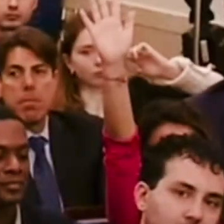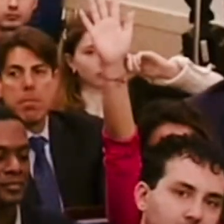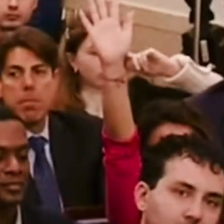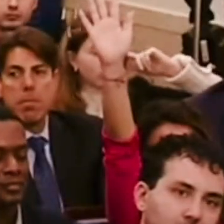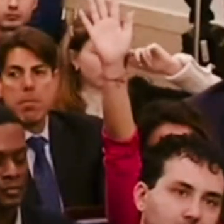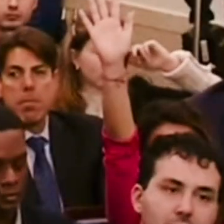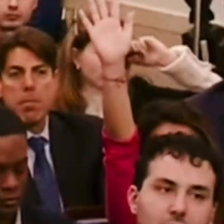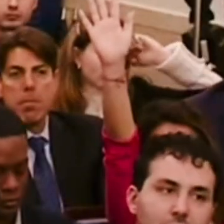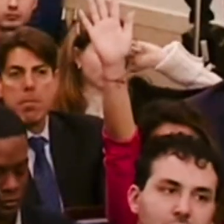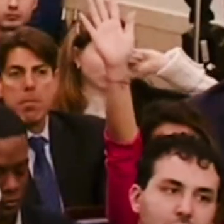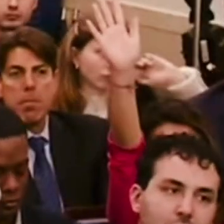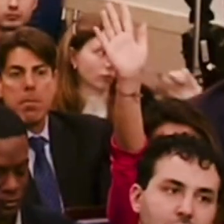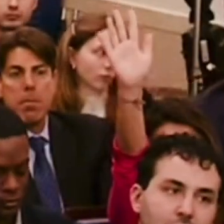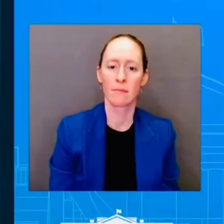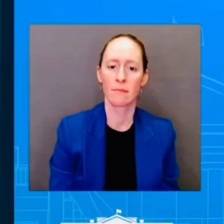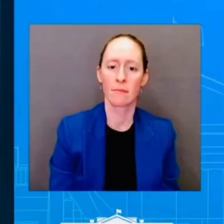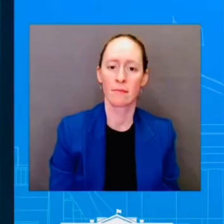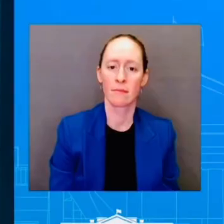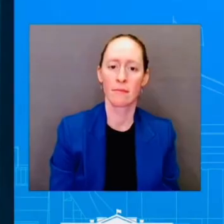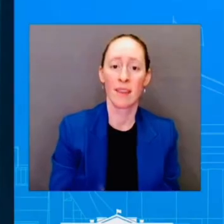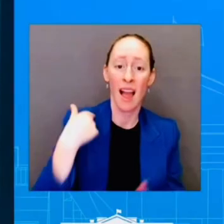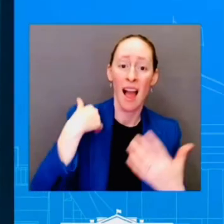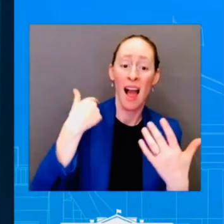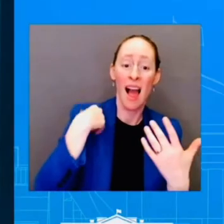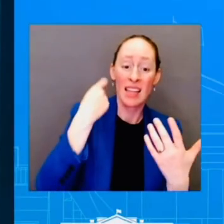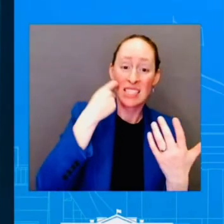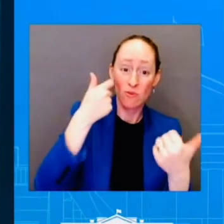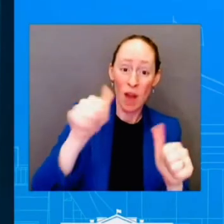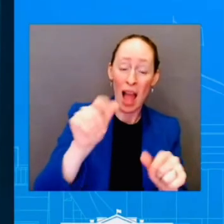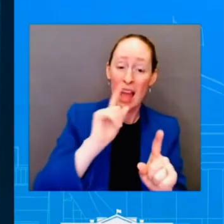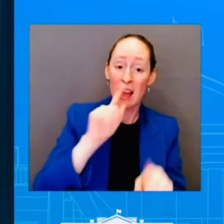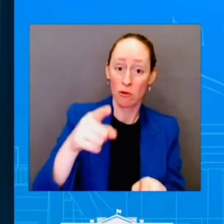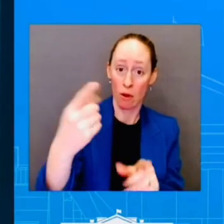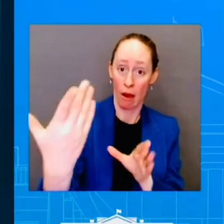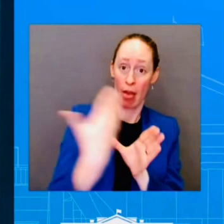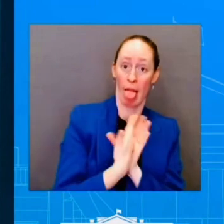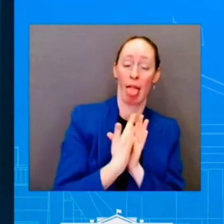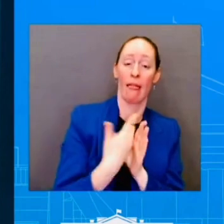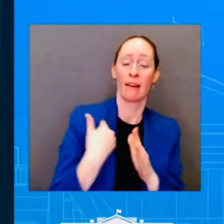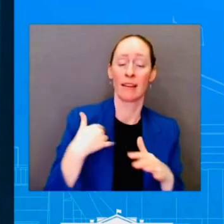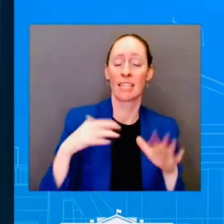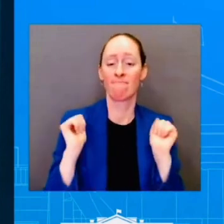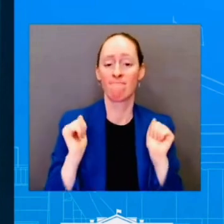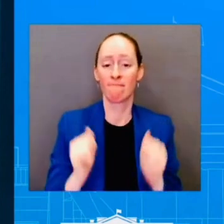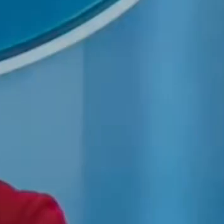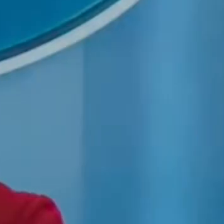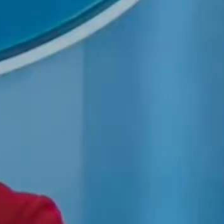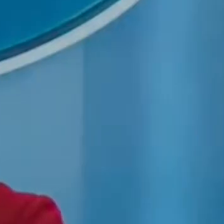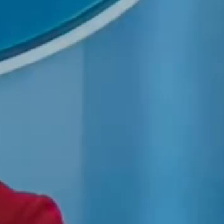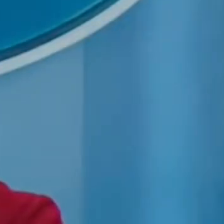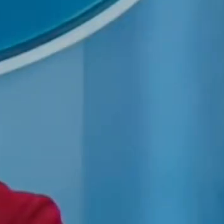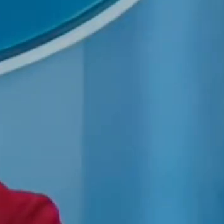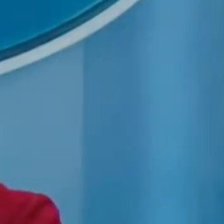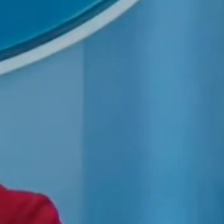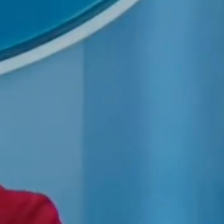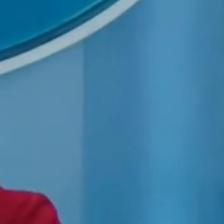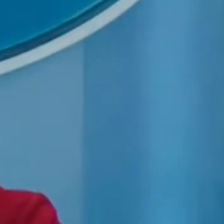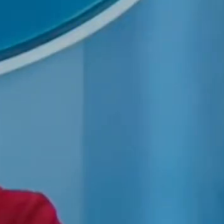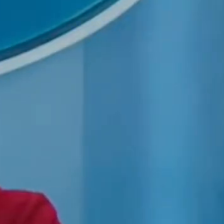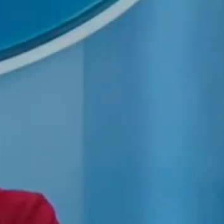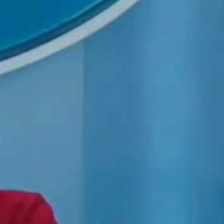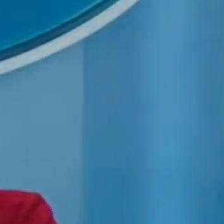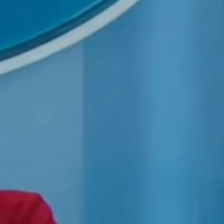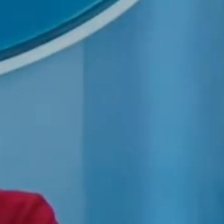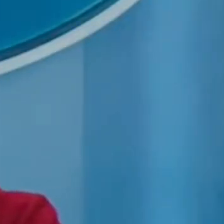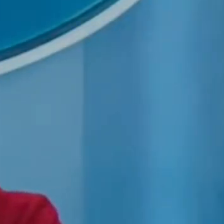but can I just tried, and you would not let me, sir. So your colleague is going to ask a question. Go ahead. No, I literally